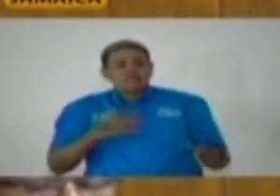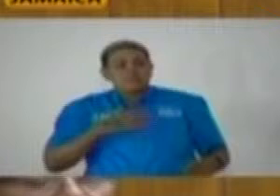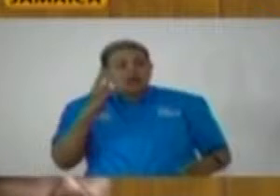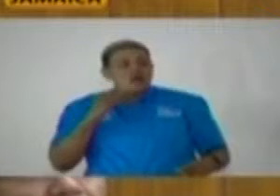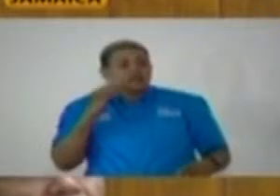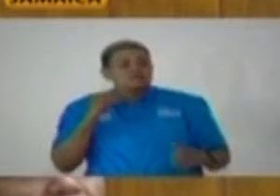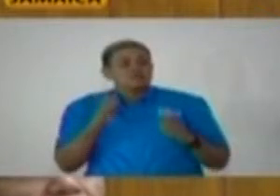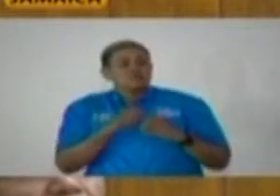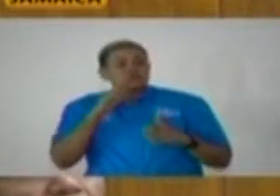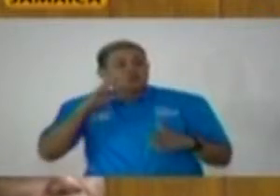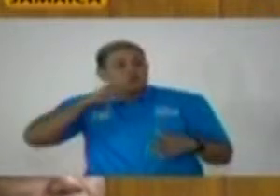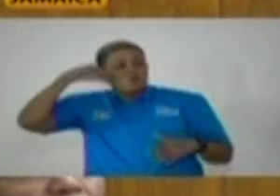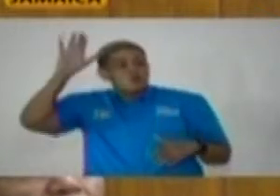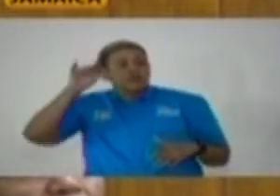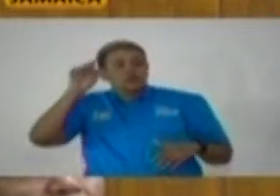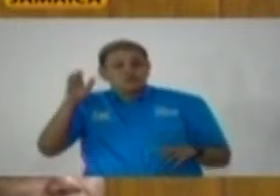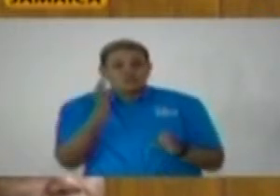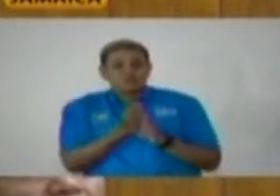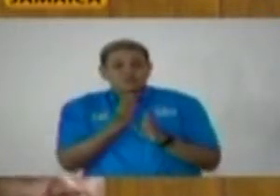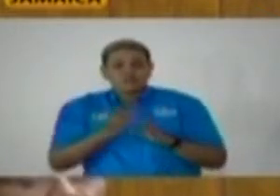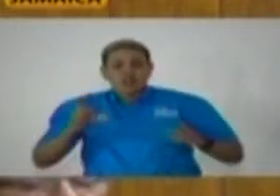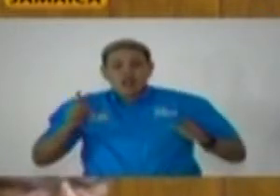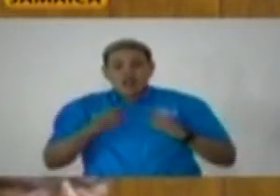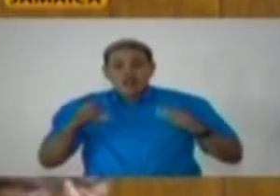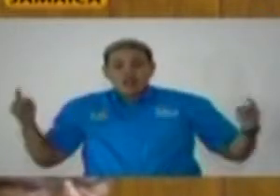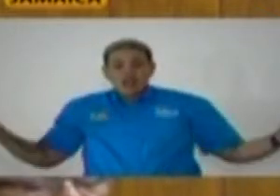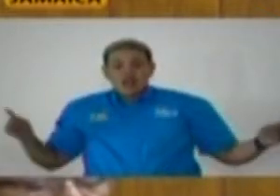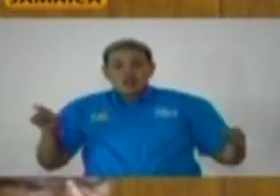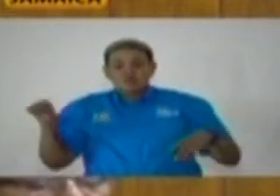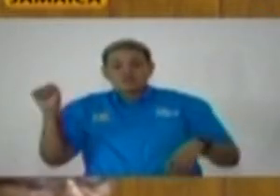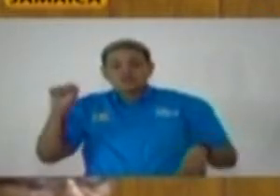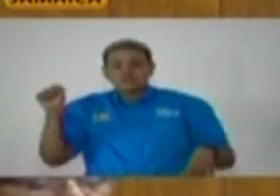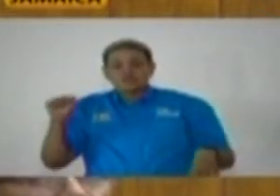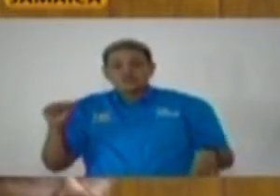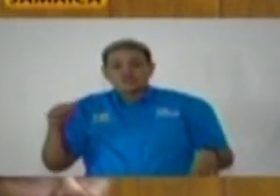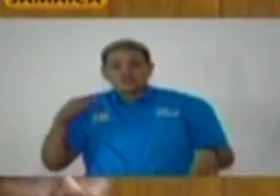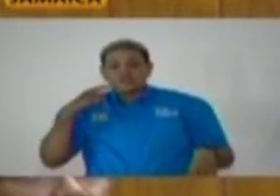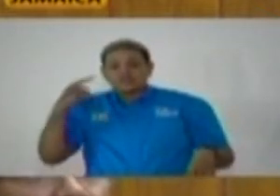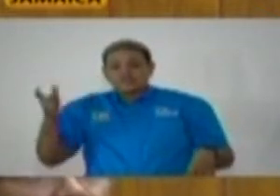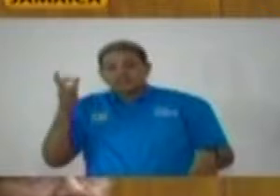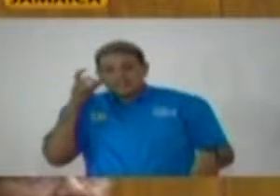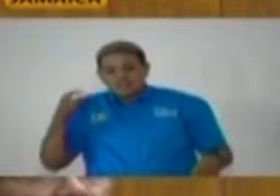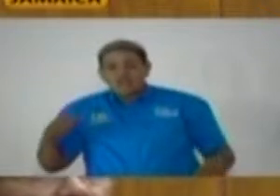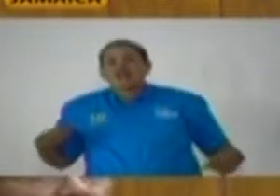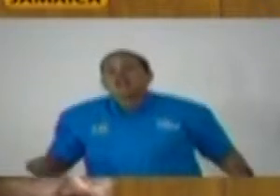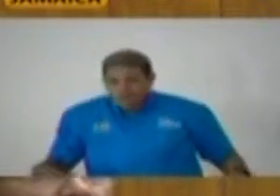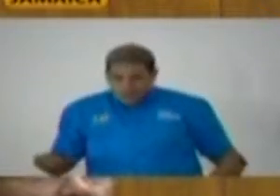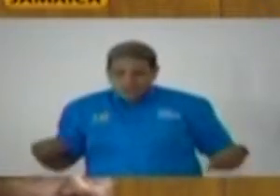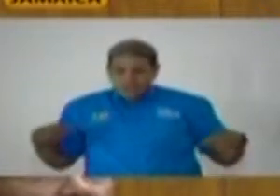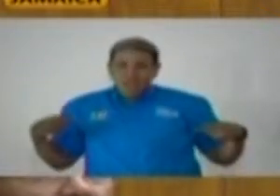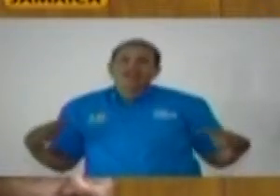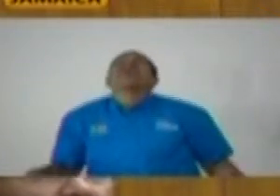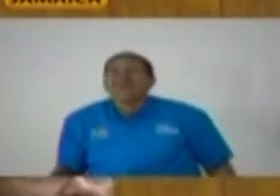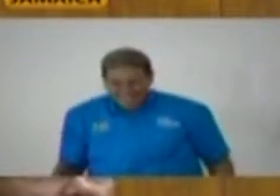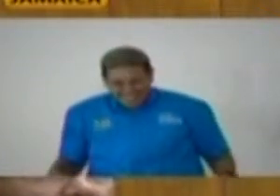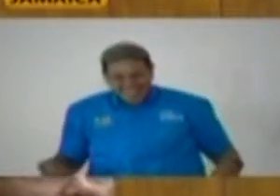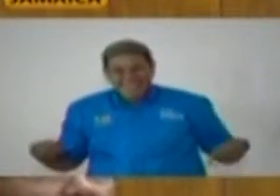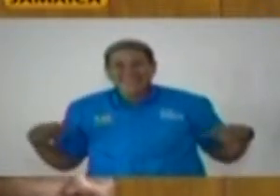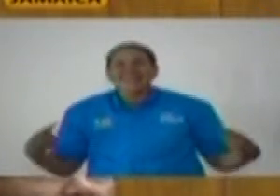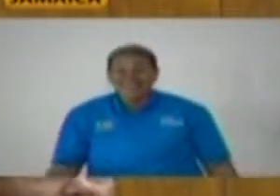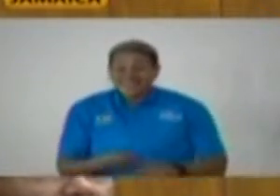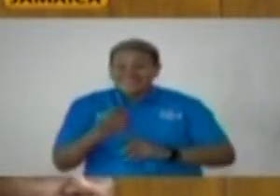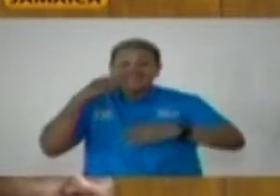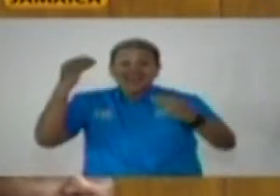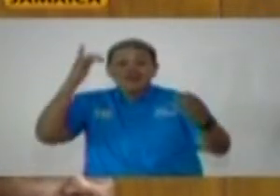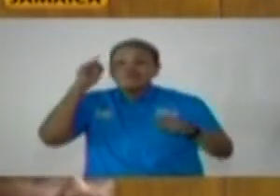experience with the older JUTC bus, them, the long one, them, whenever you drive past them, you hear clink, clink, clink, clink, clink. Because they